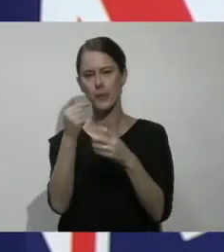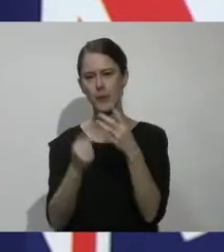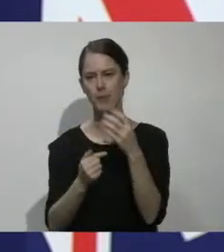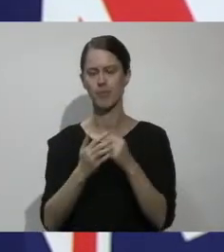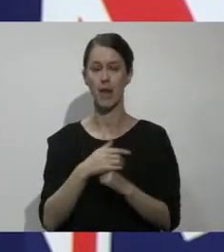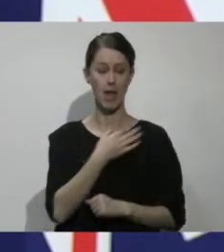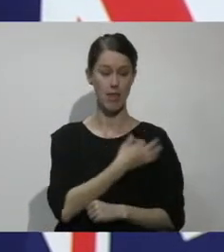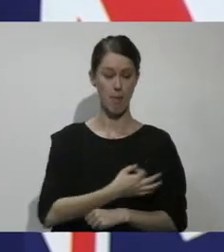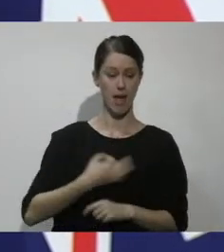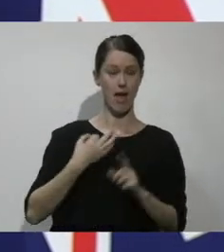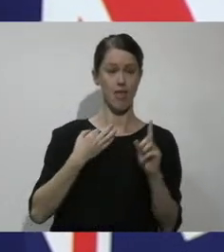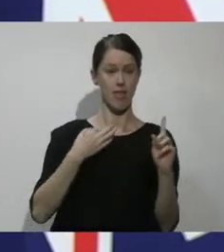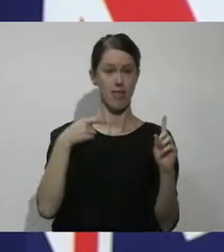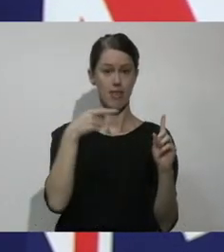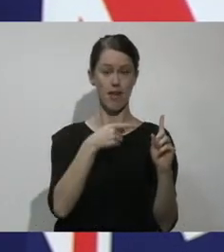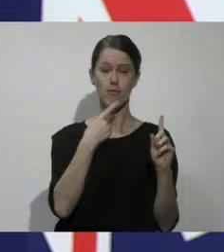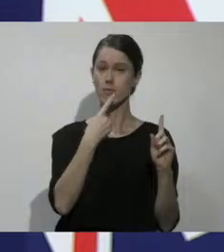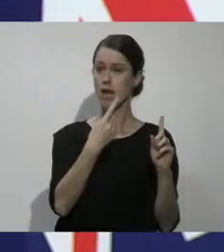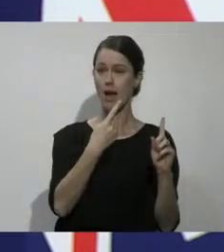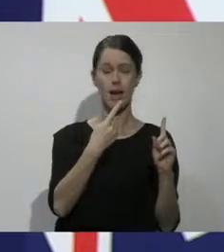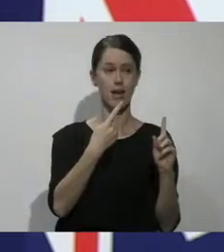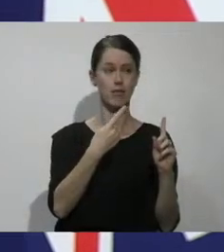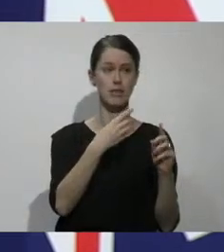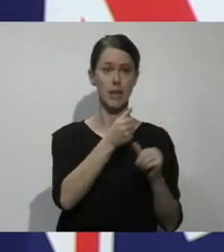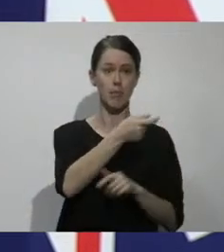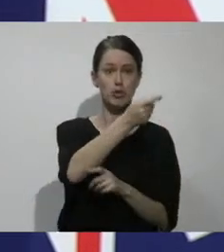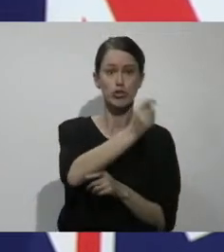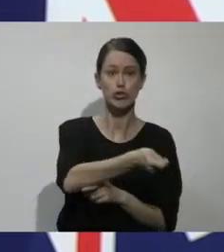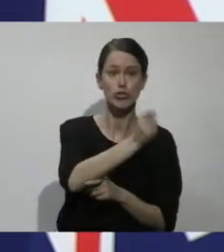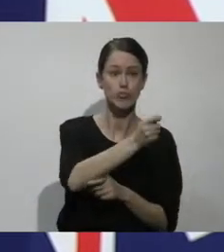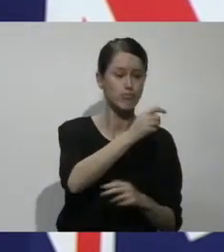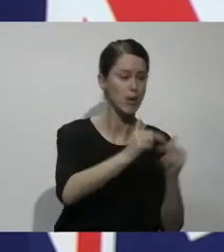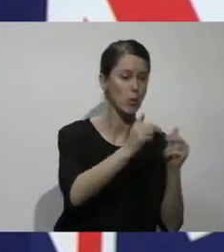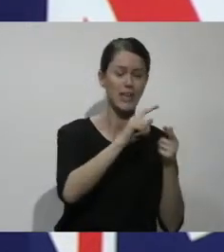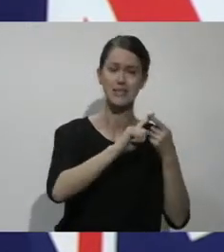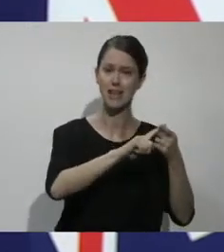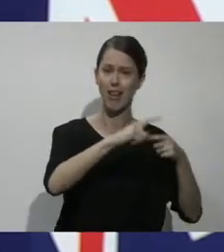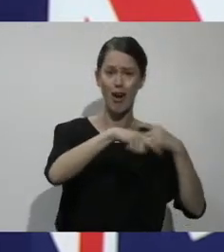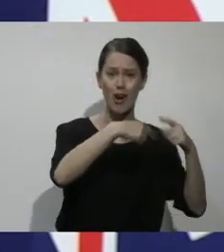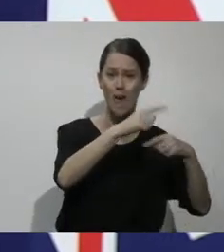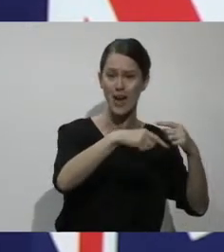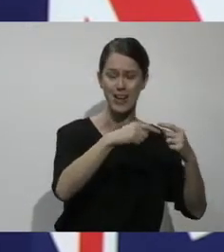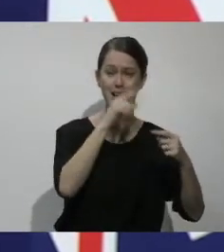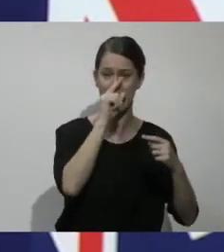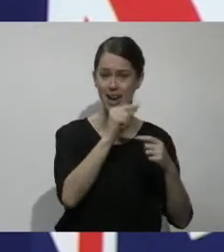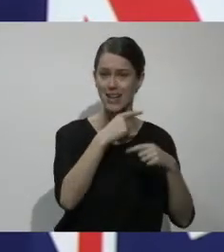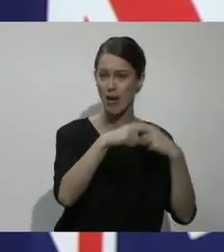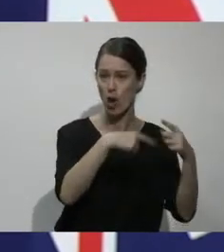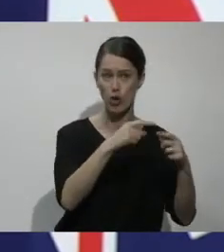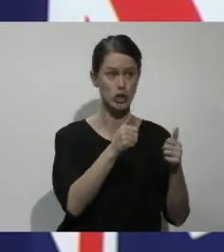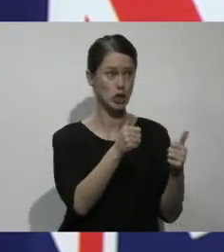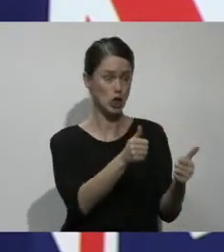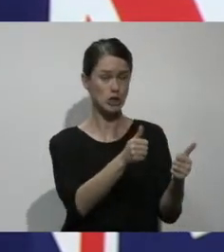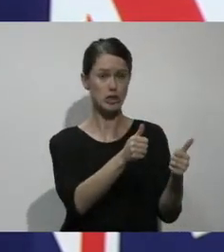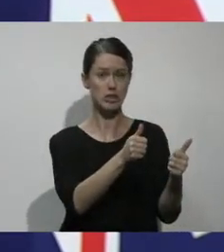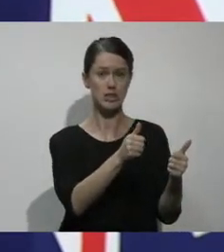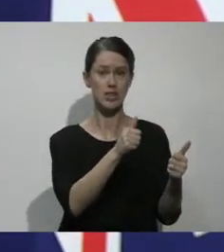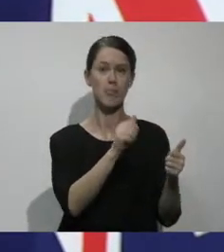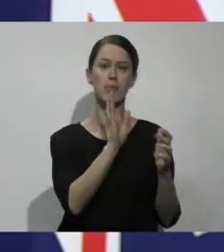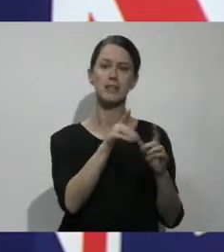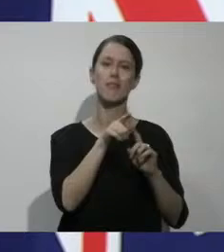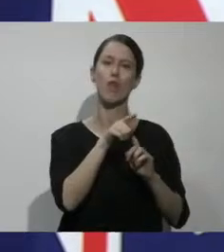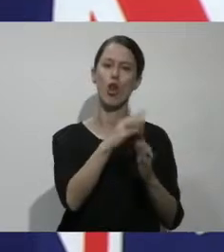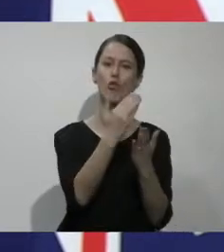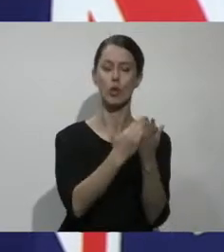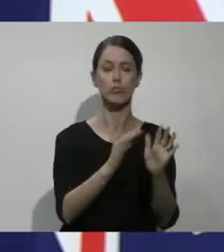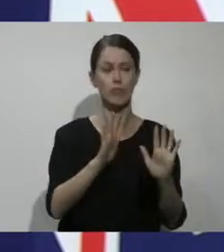with people working on construction sites outside his window. So there are a lot of things happening. That's good as long as they continue to happen